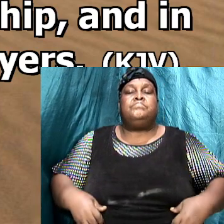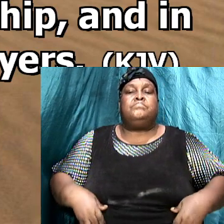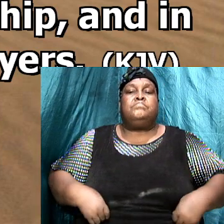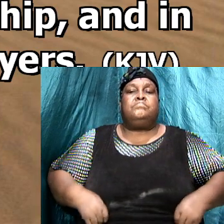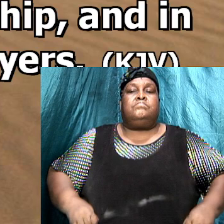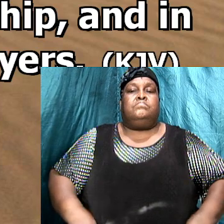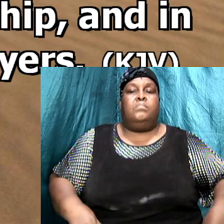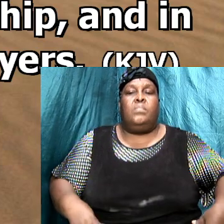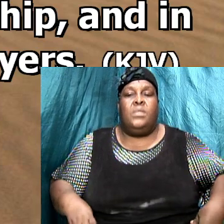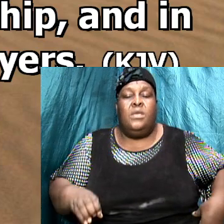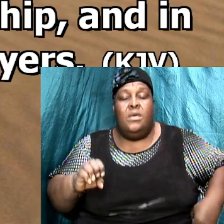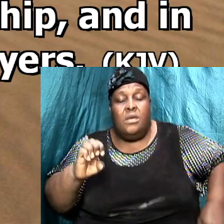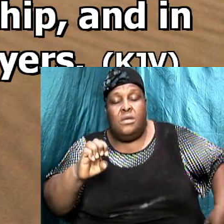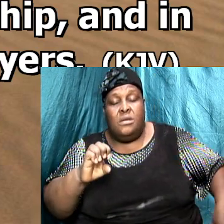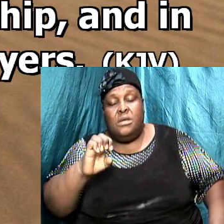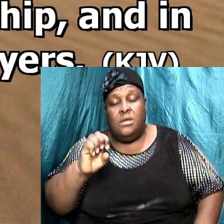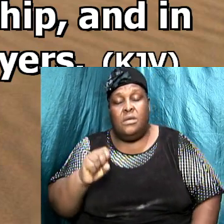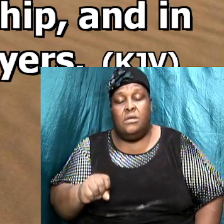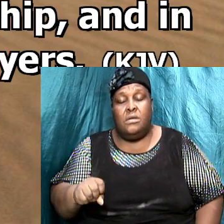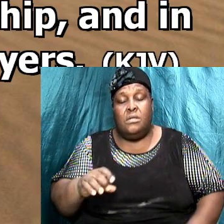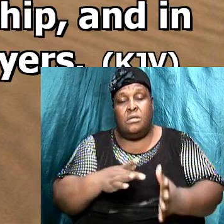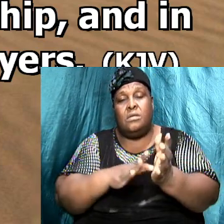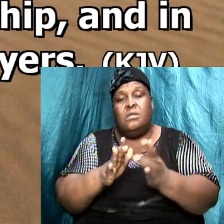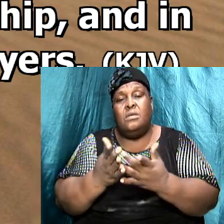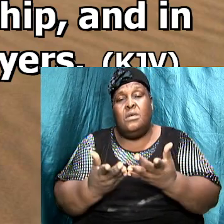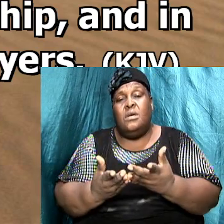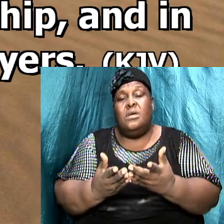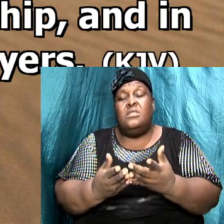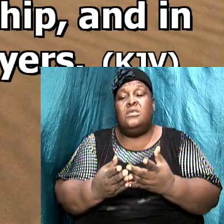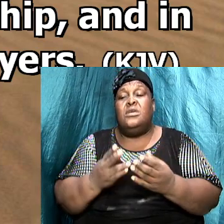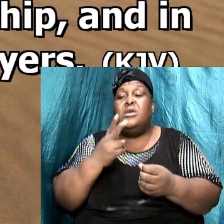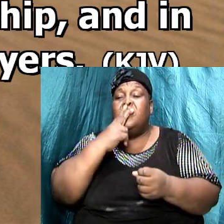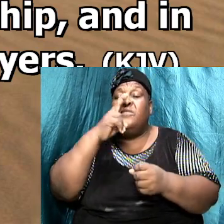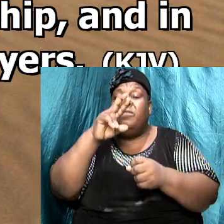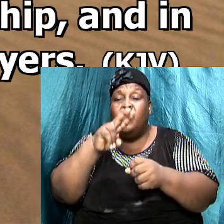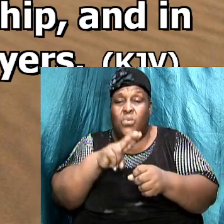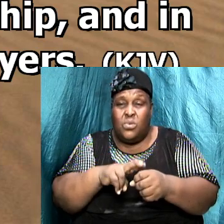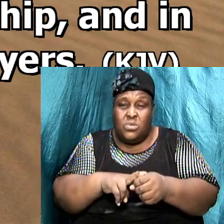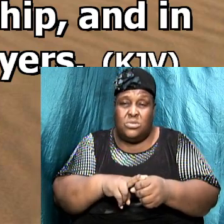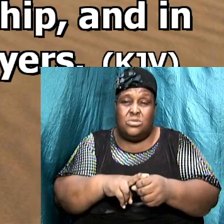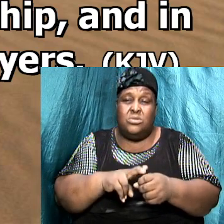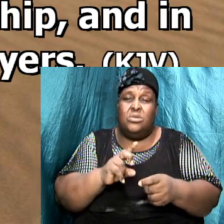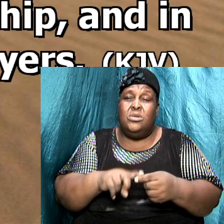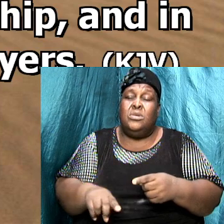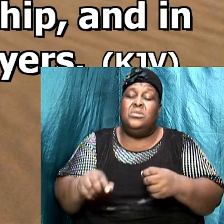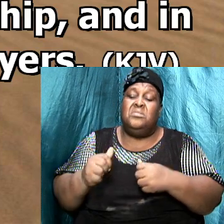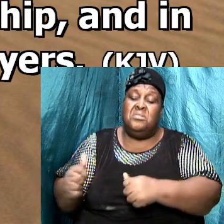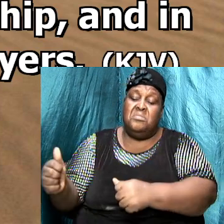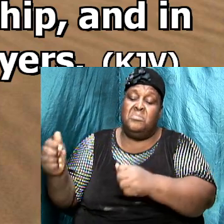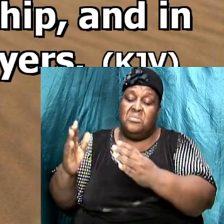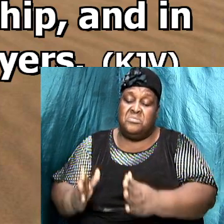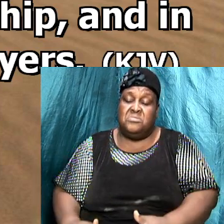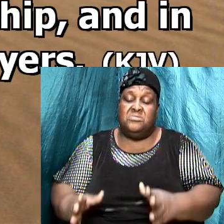The ESV says that, and they devoted themselves to the apostles' teaching